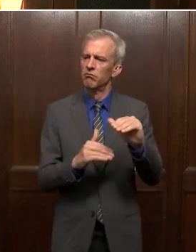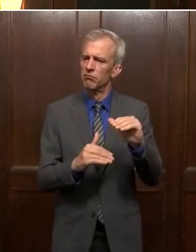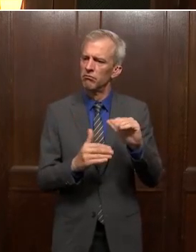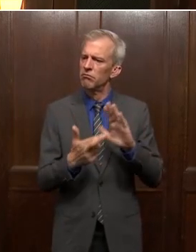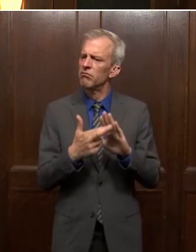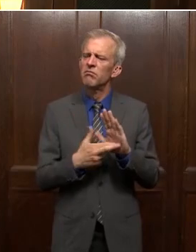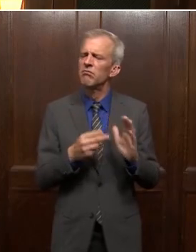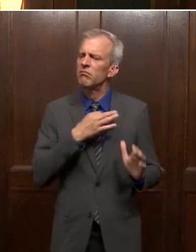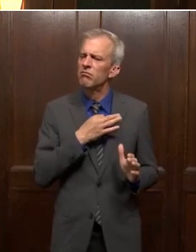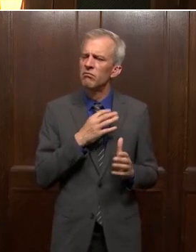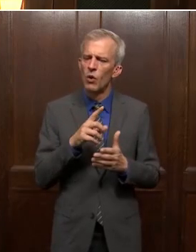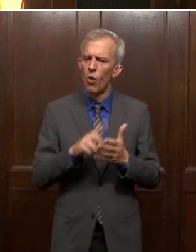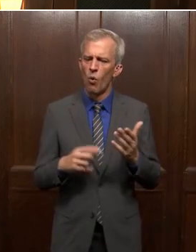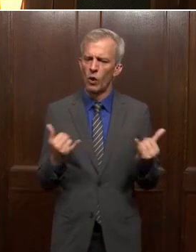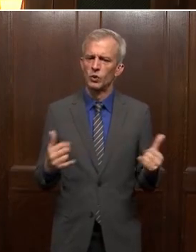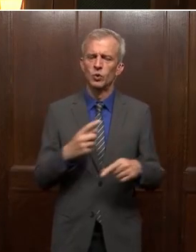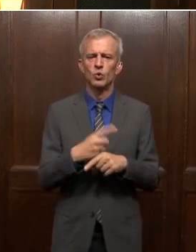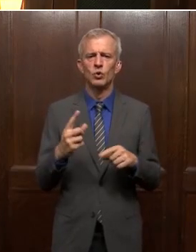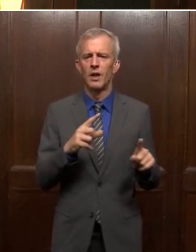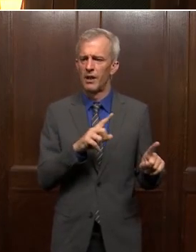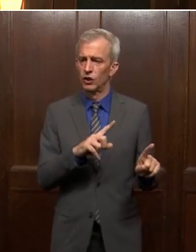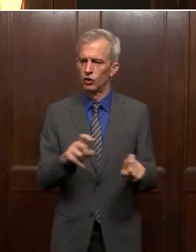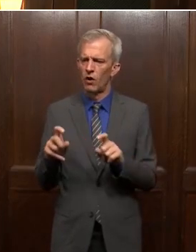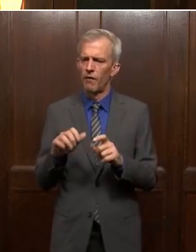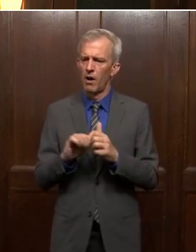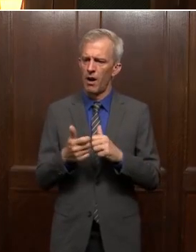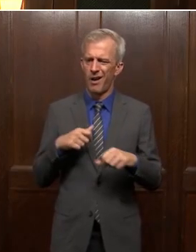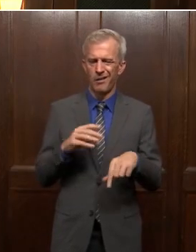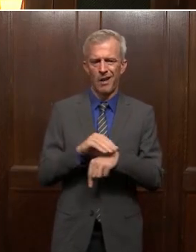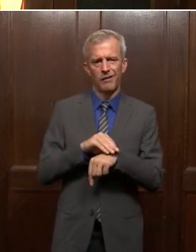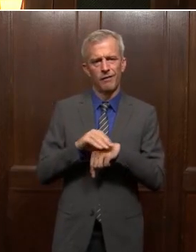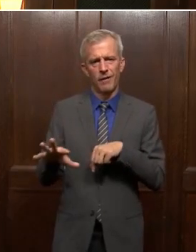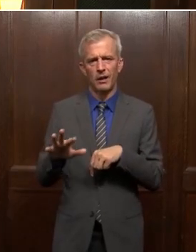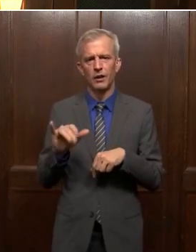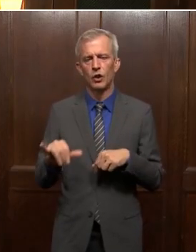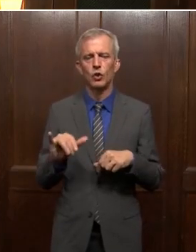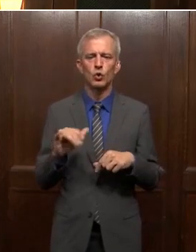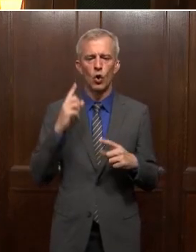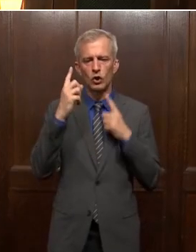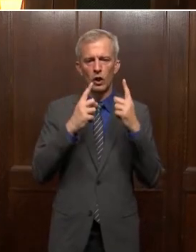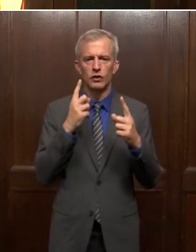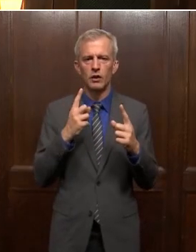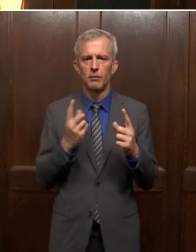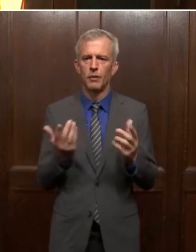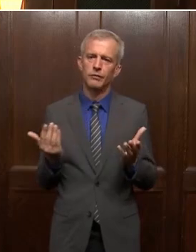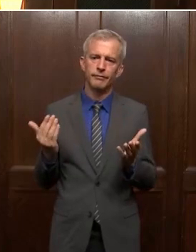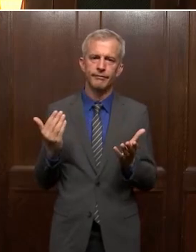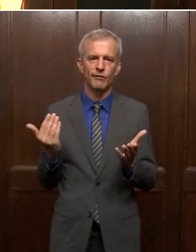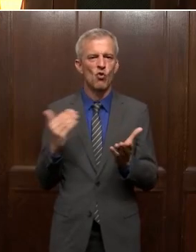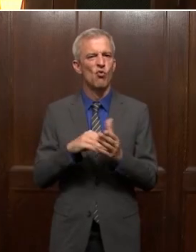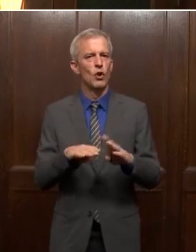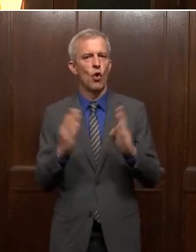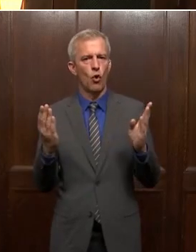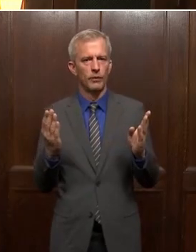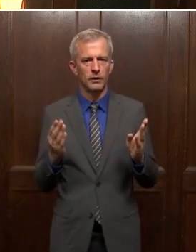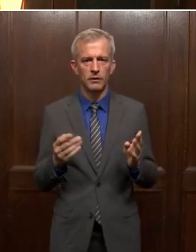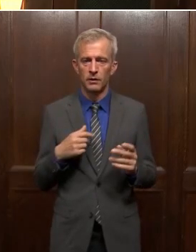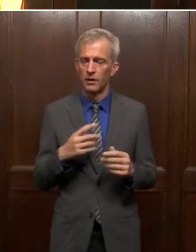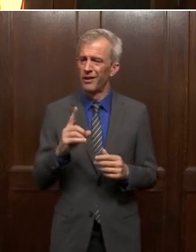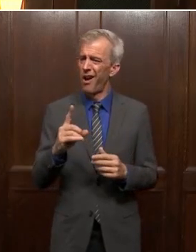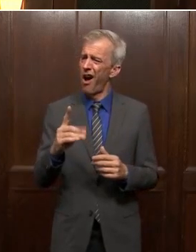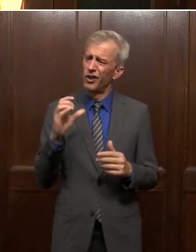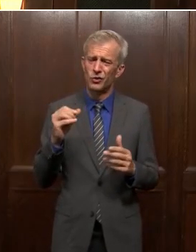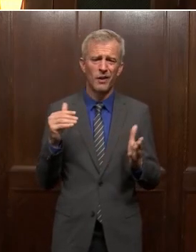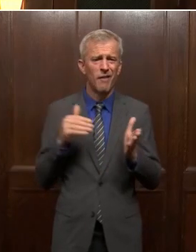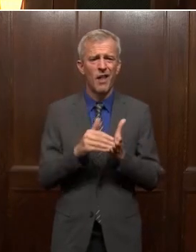of today's serology survey mean towards that partial target reopening, which so many want? I mean, do the hundreds of thousands of